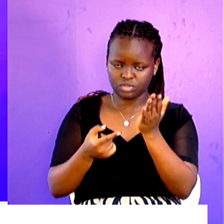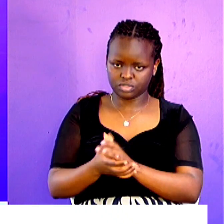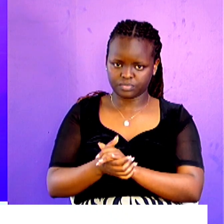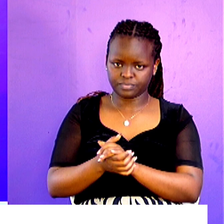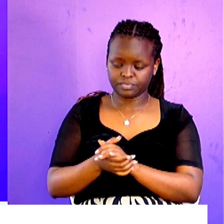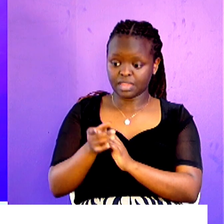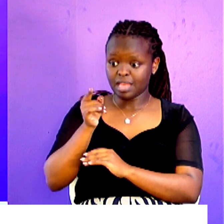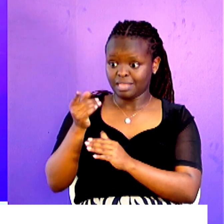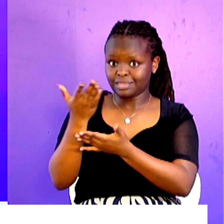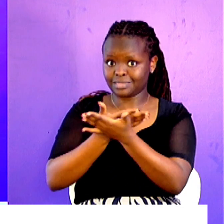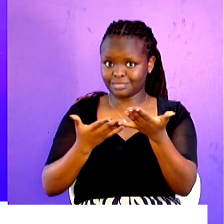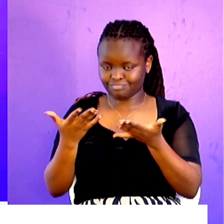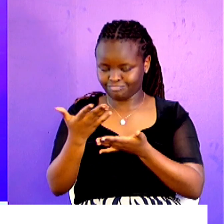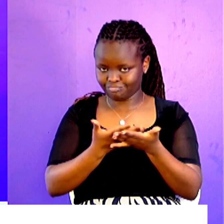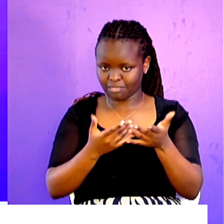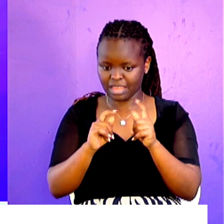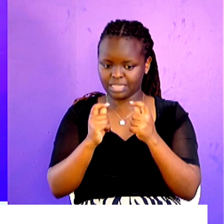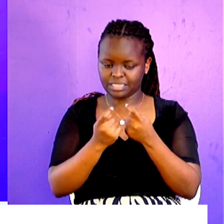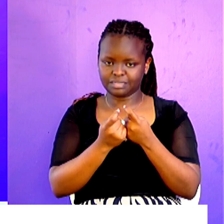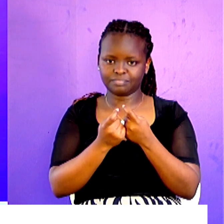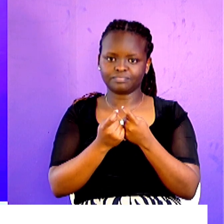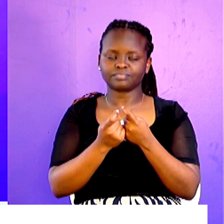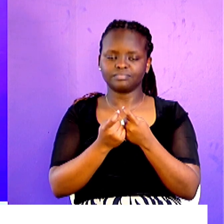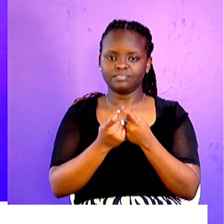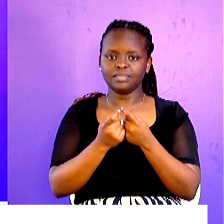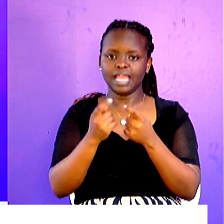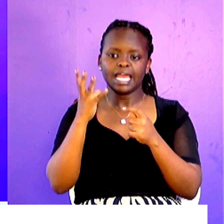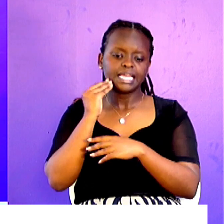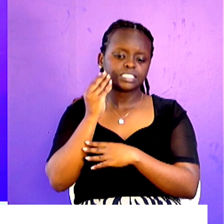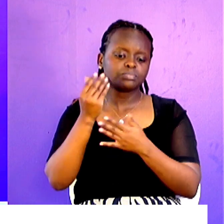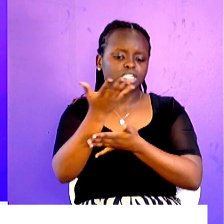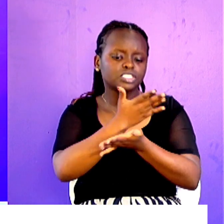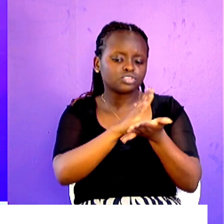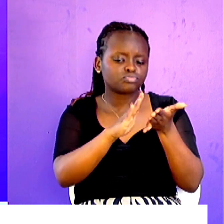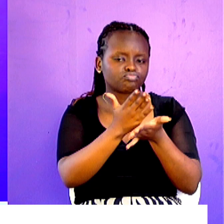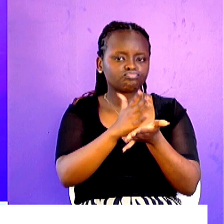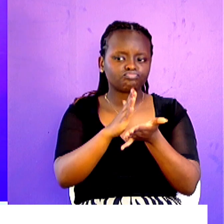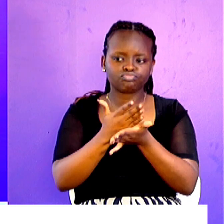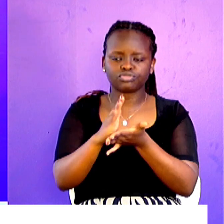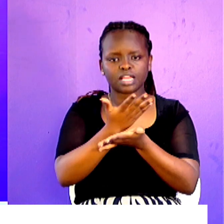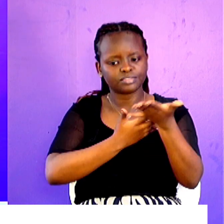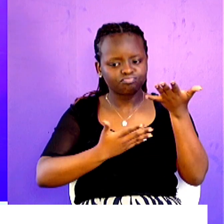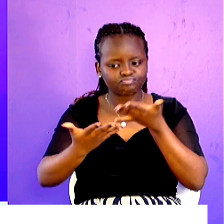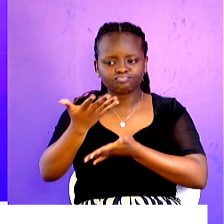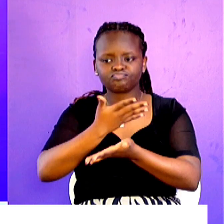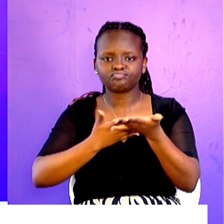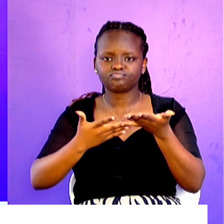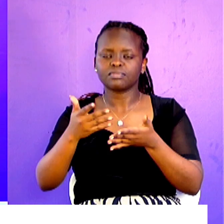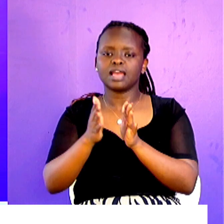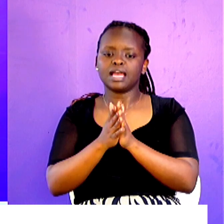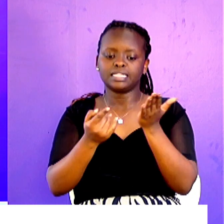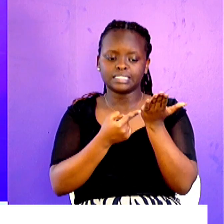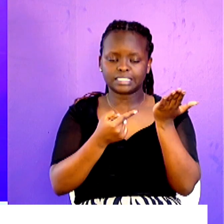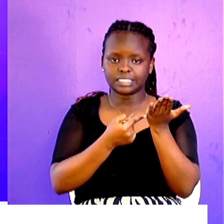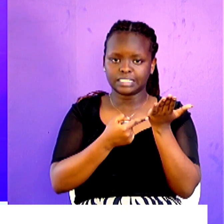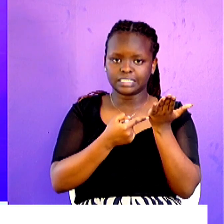The engagement themed regional experience sharing on integrated case management systems and electronic